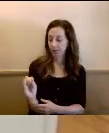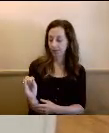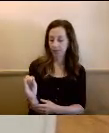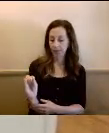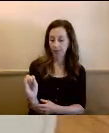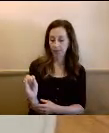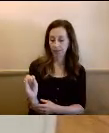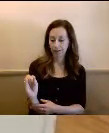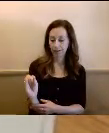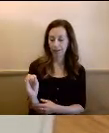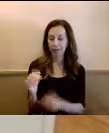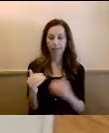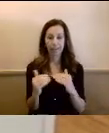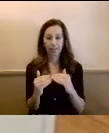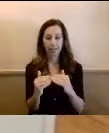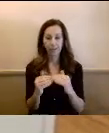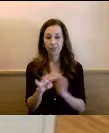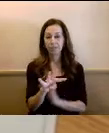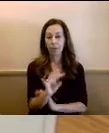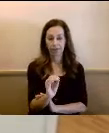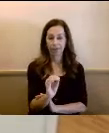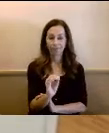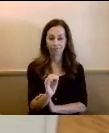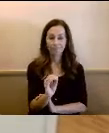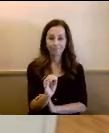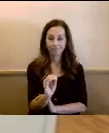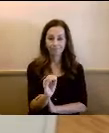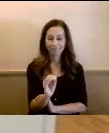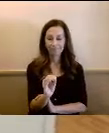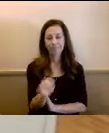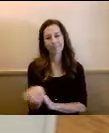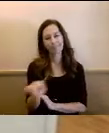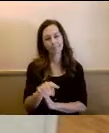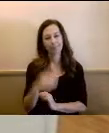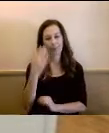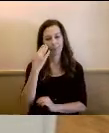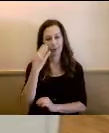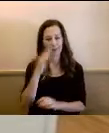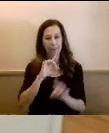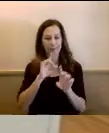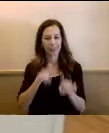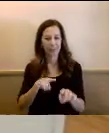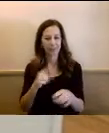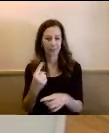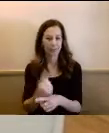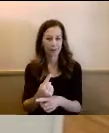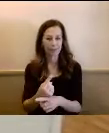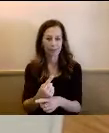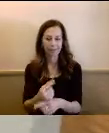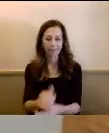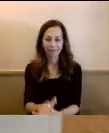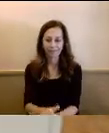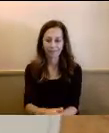40 equals 40. So we know that our answer is correct.